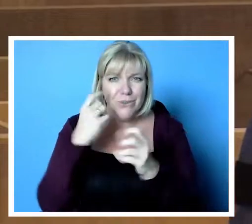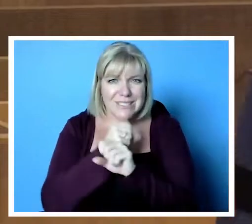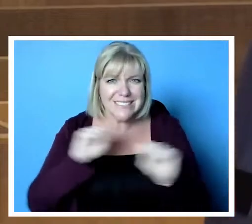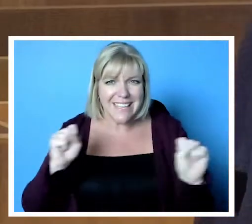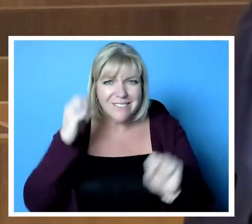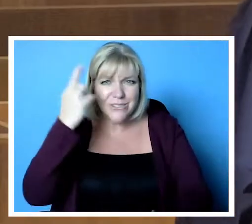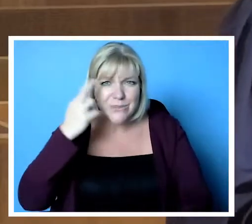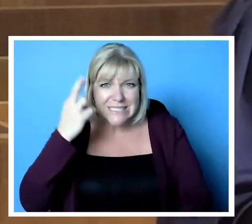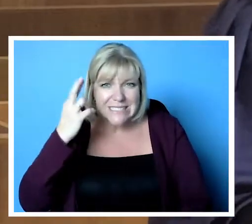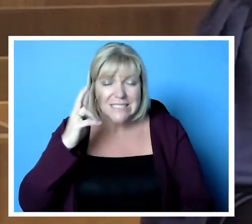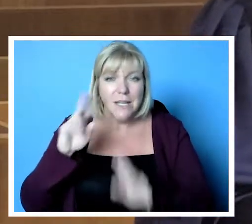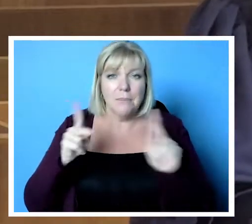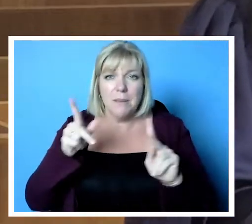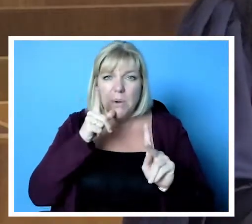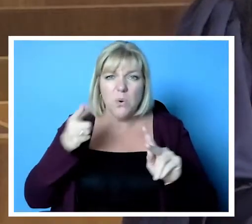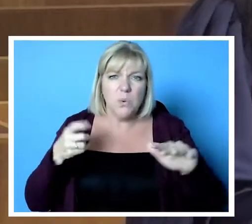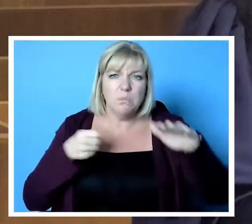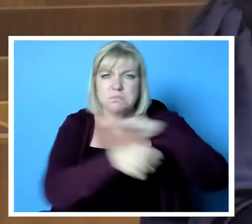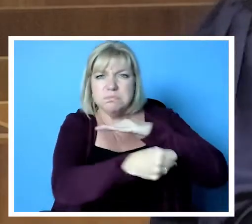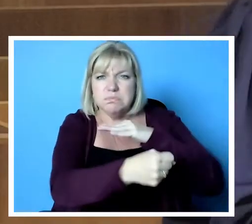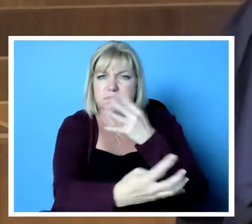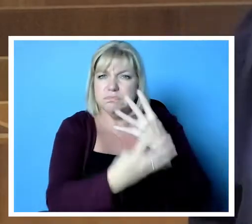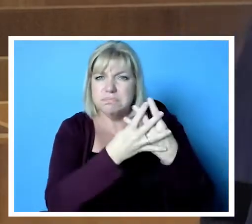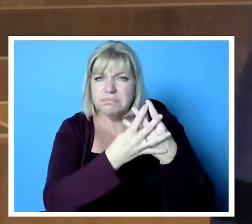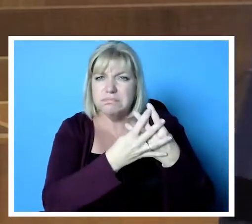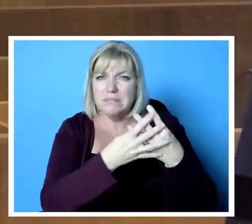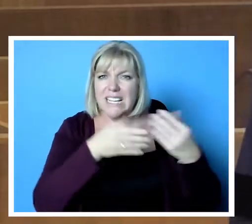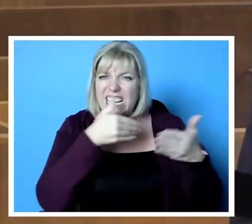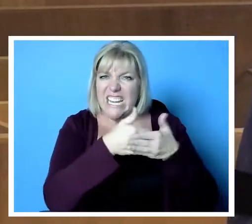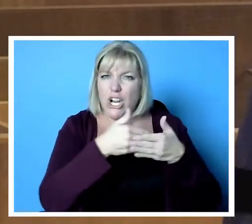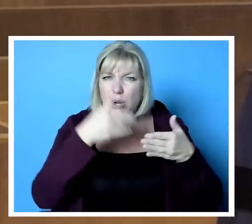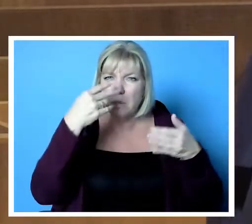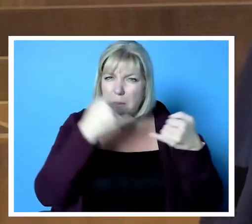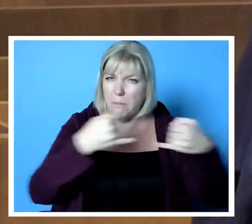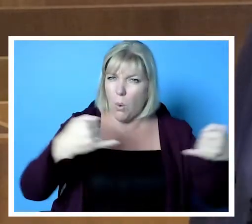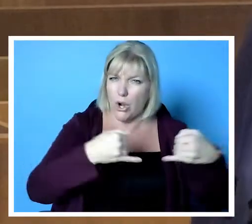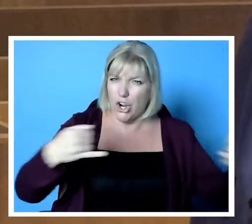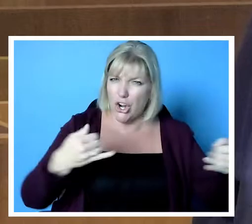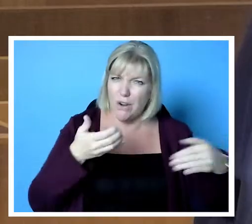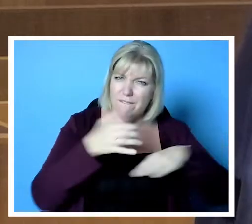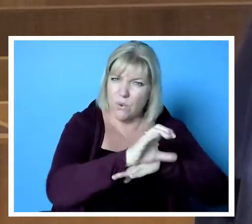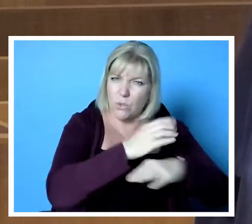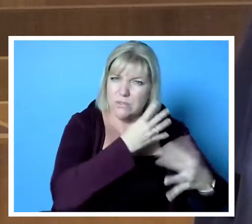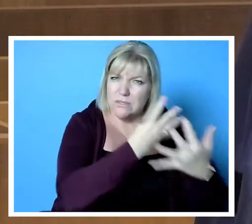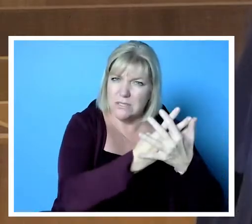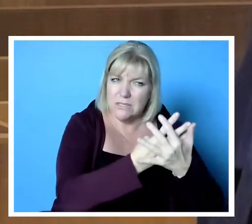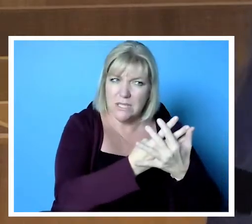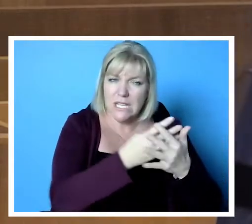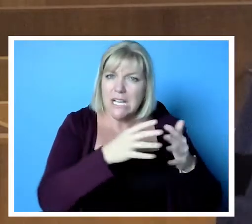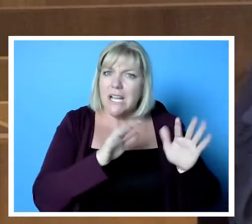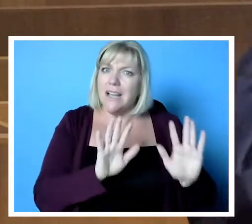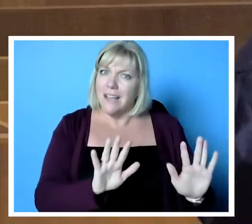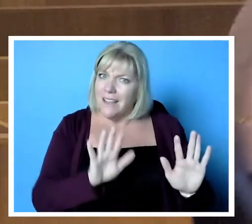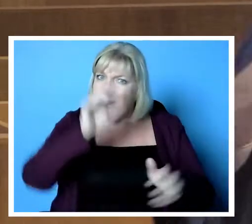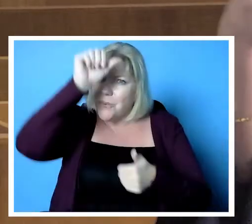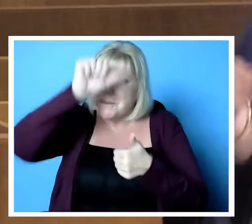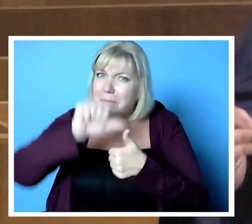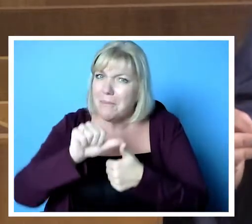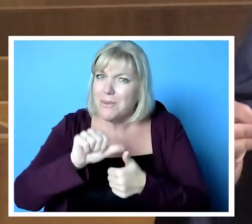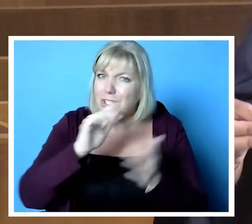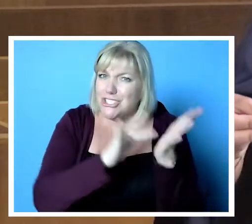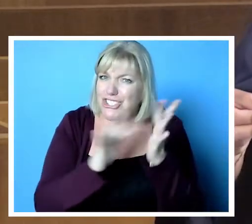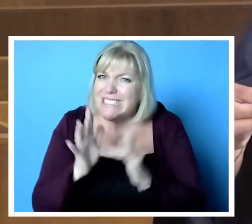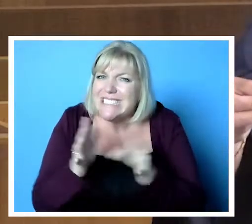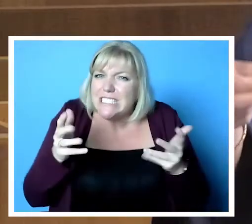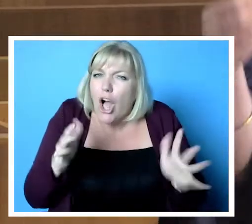being detained at borders and put in detention facilities, we should remember that Jesus has already